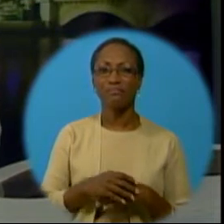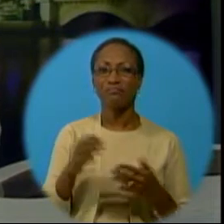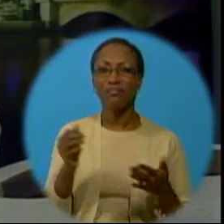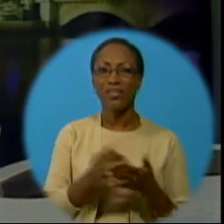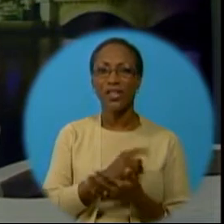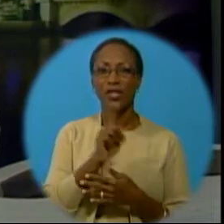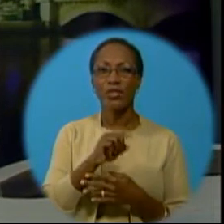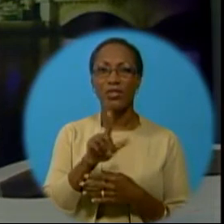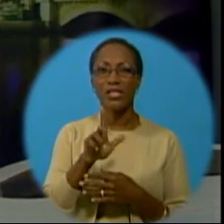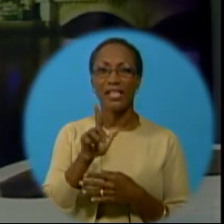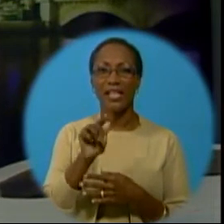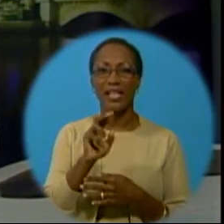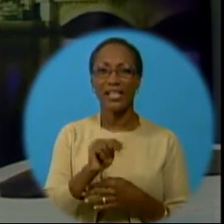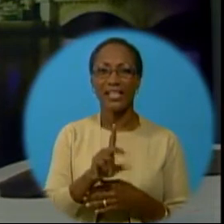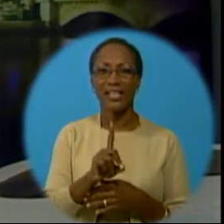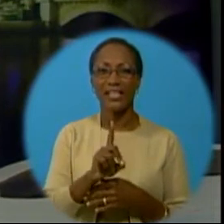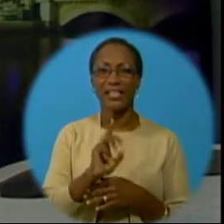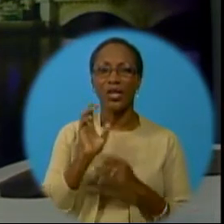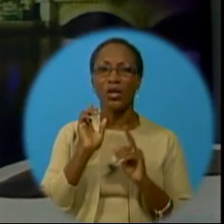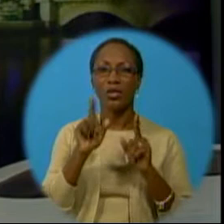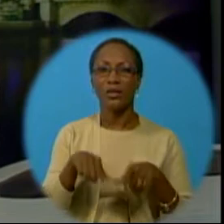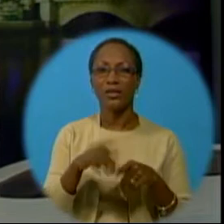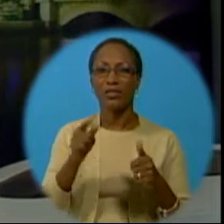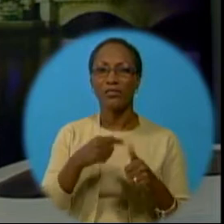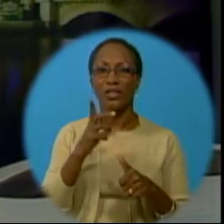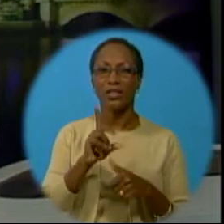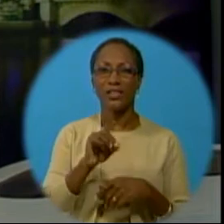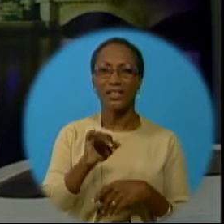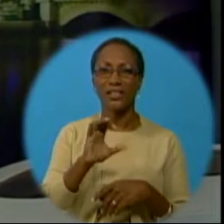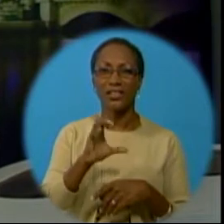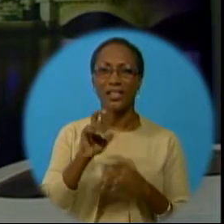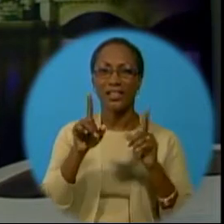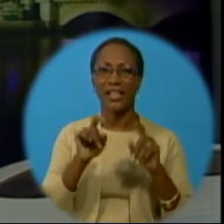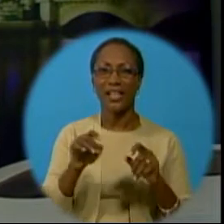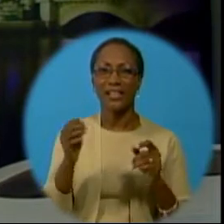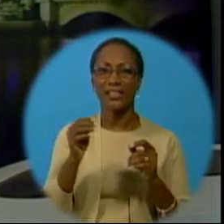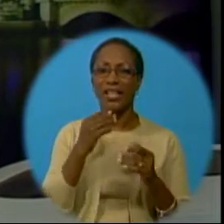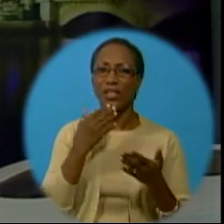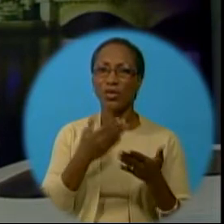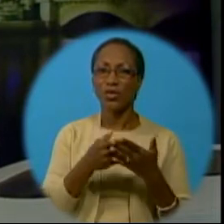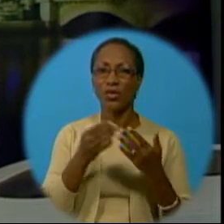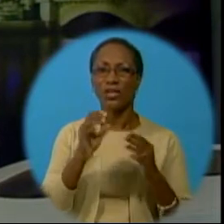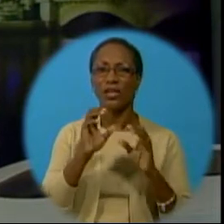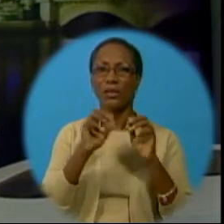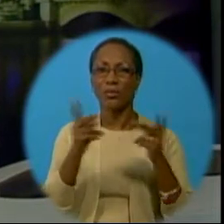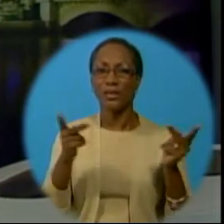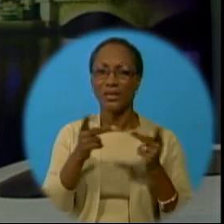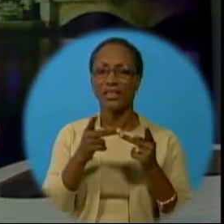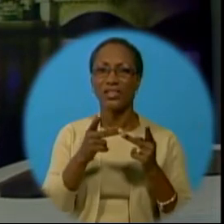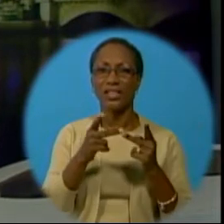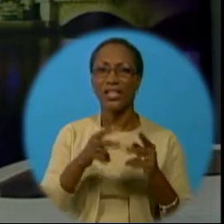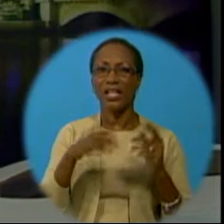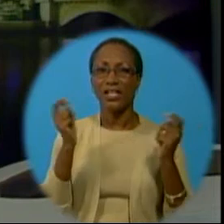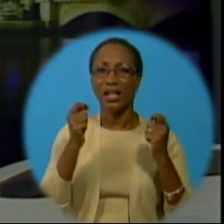Zealand will be going into the first Digicel test against the West Indies in a good disposition after winning their final warm-up game today in Trelawney.